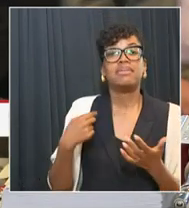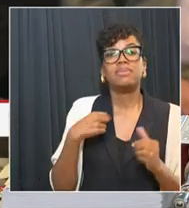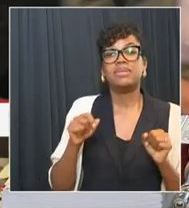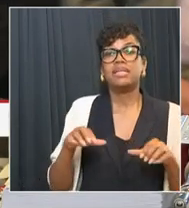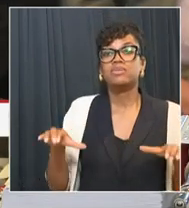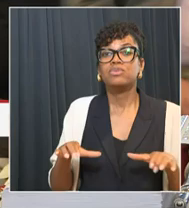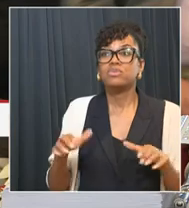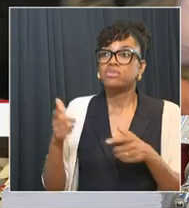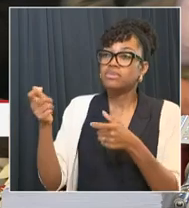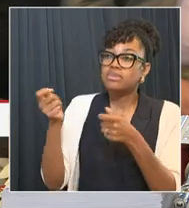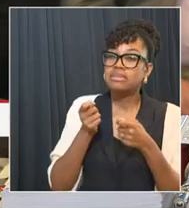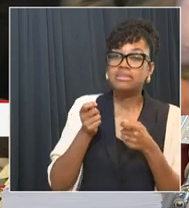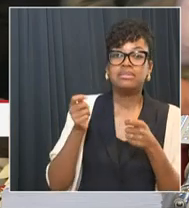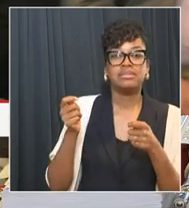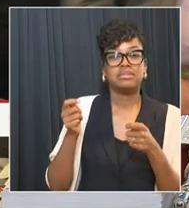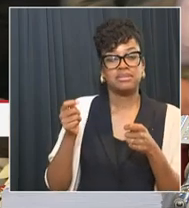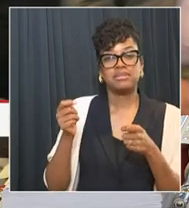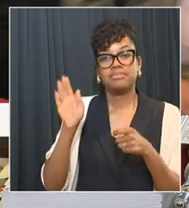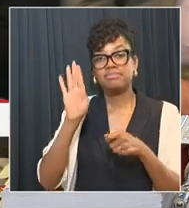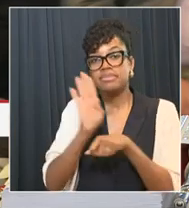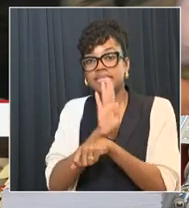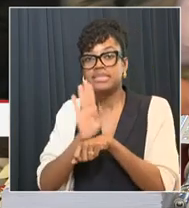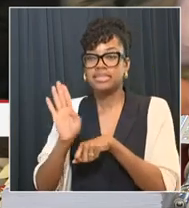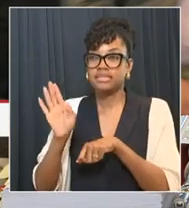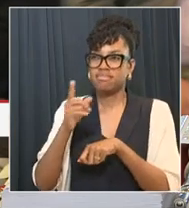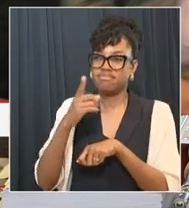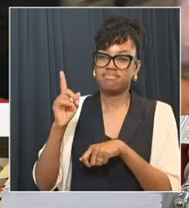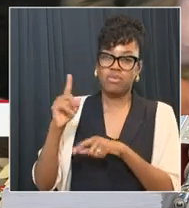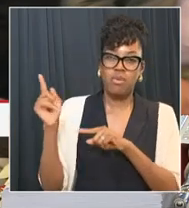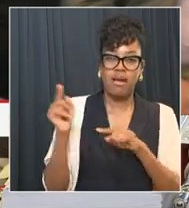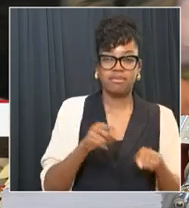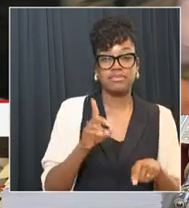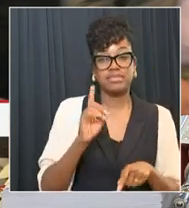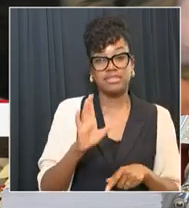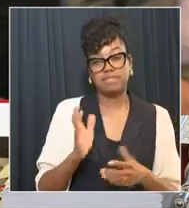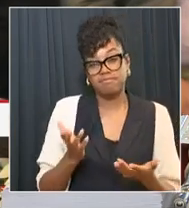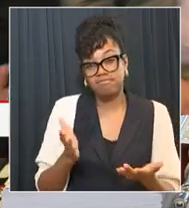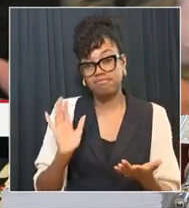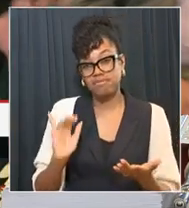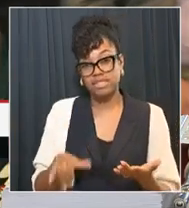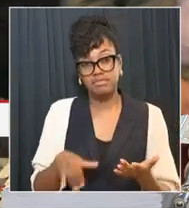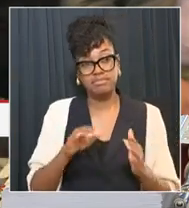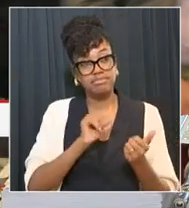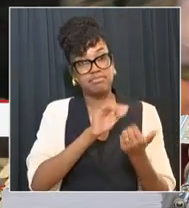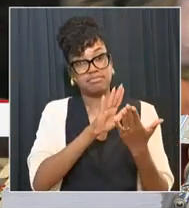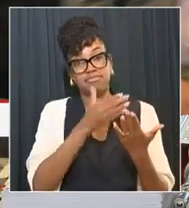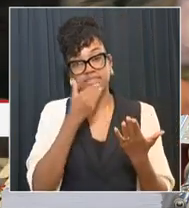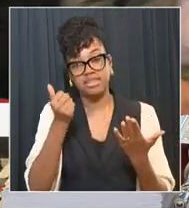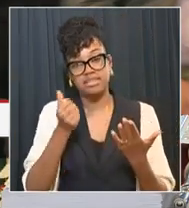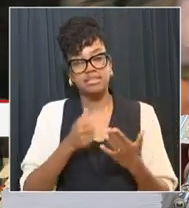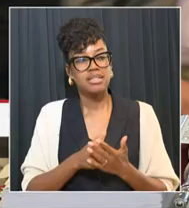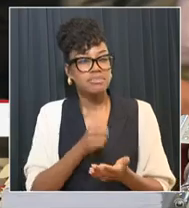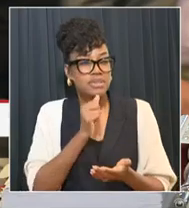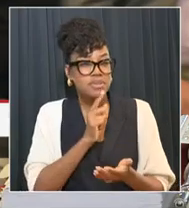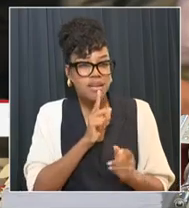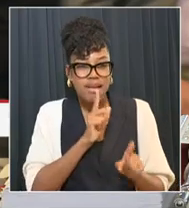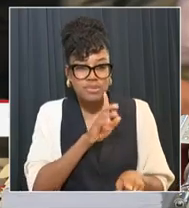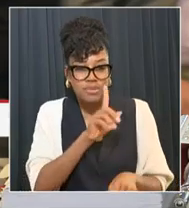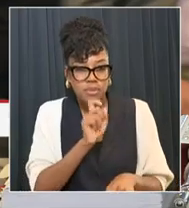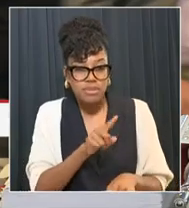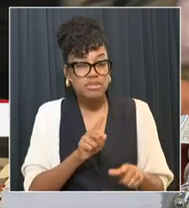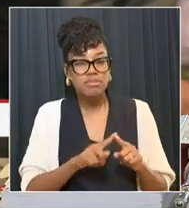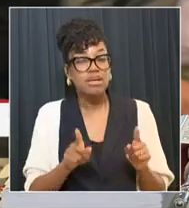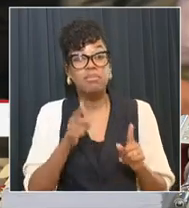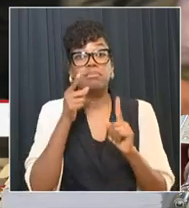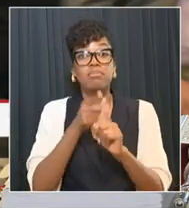started. So I'm not sure if I'm answering your questions, but all of these things together